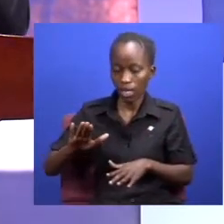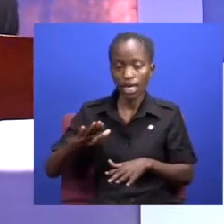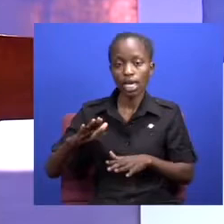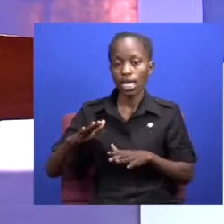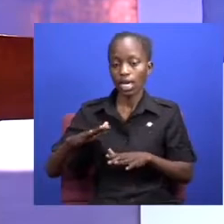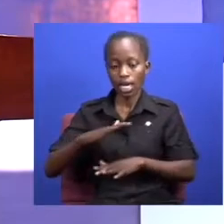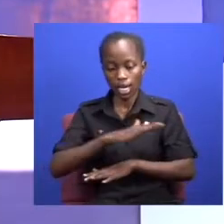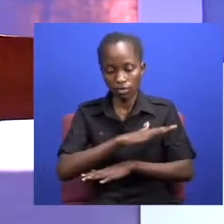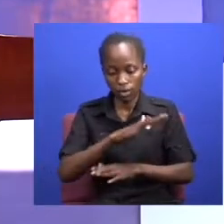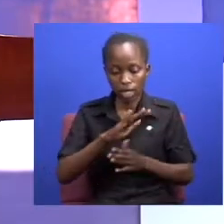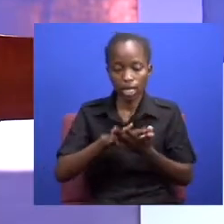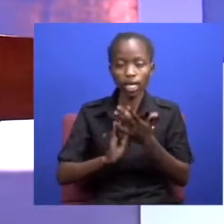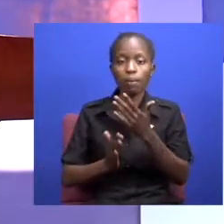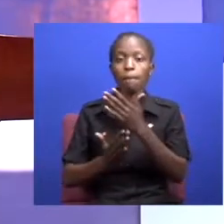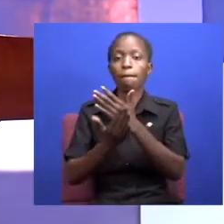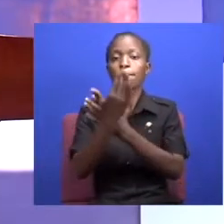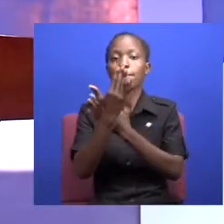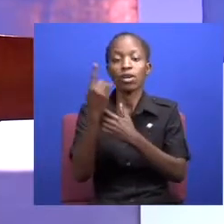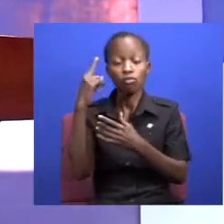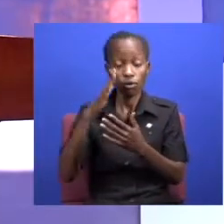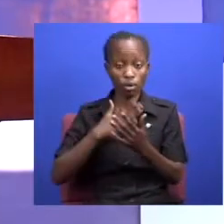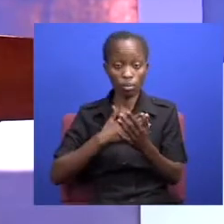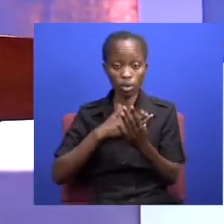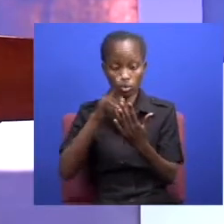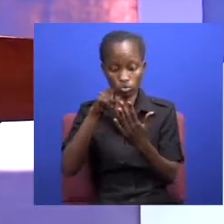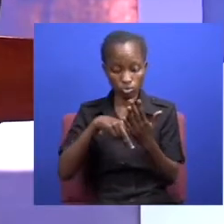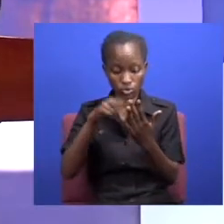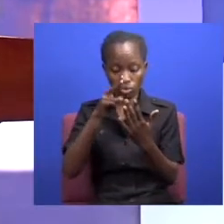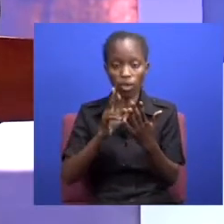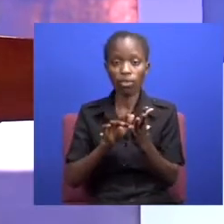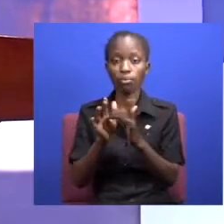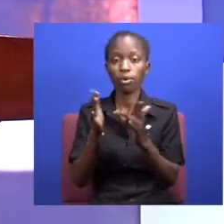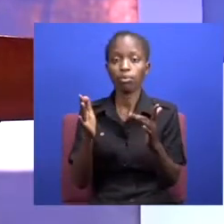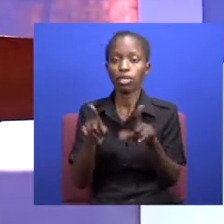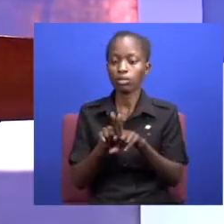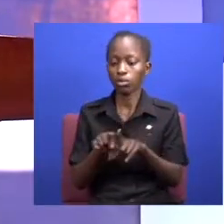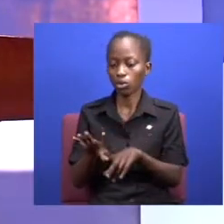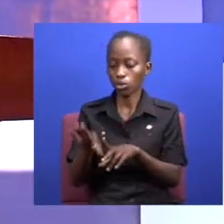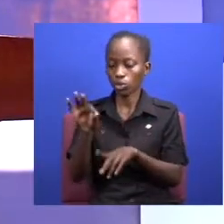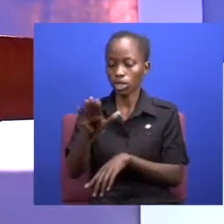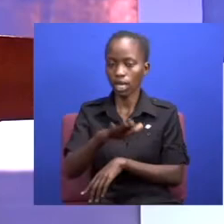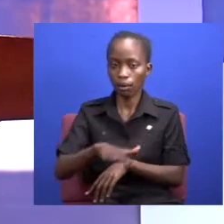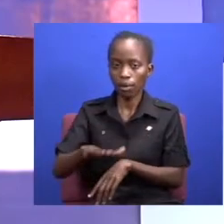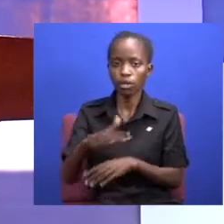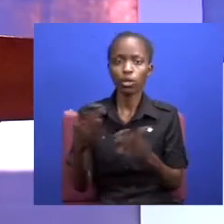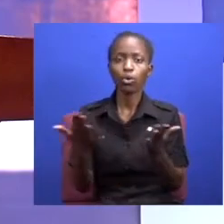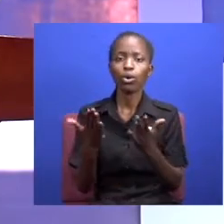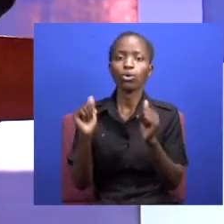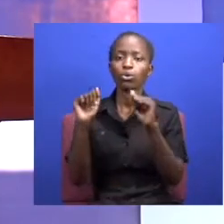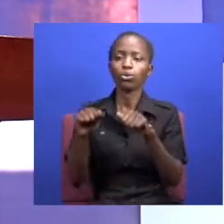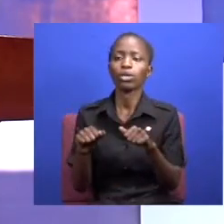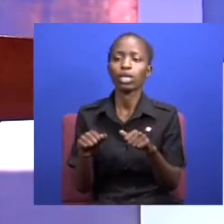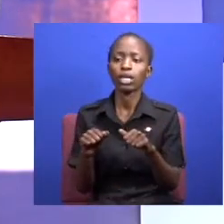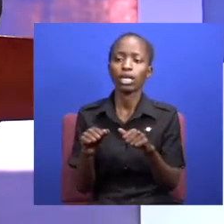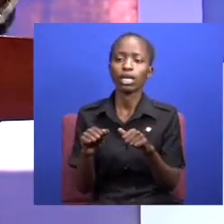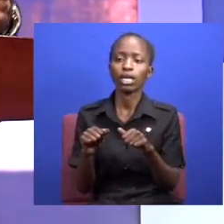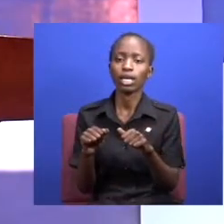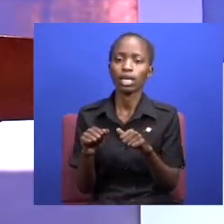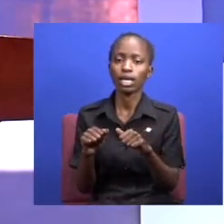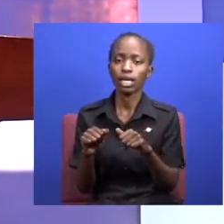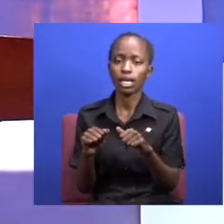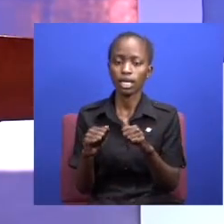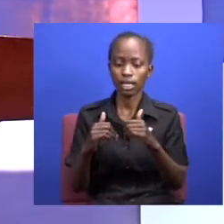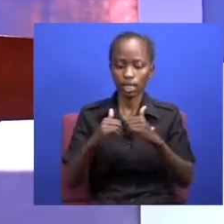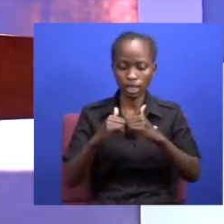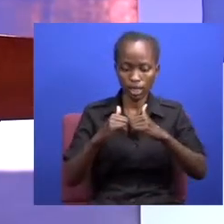evening and morning as times for me to read the Bible. Also, choose a place where you can just be aside